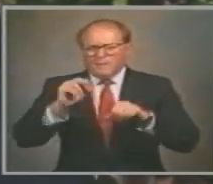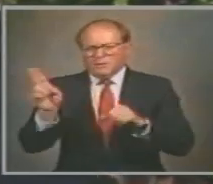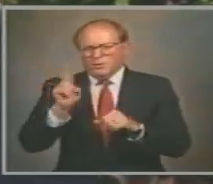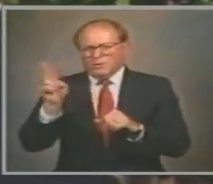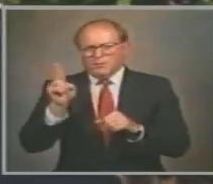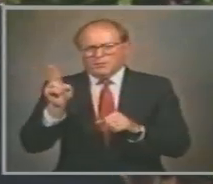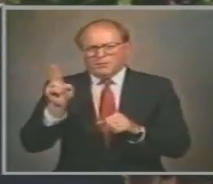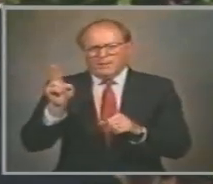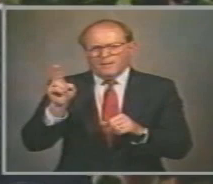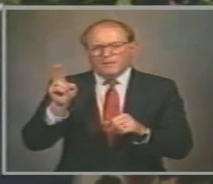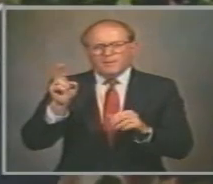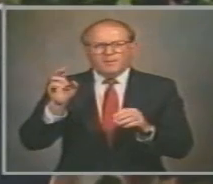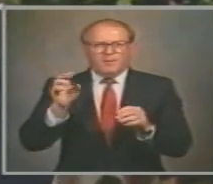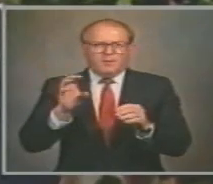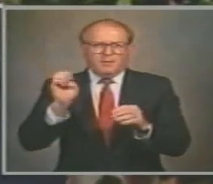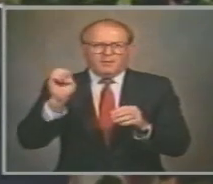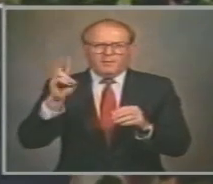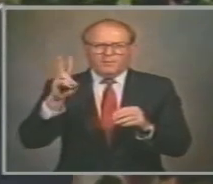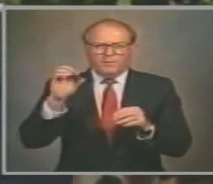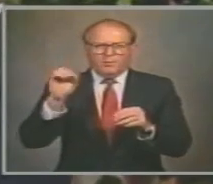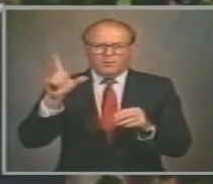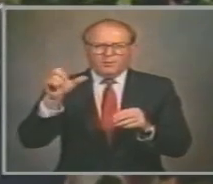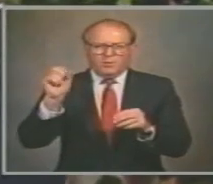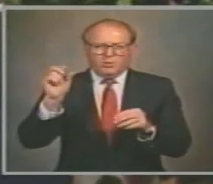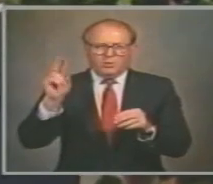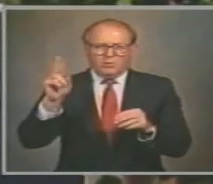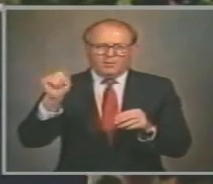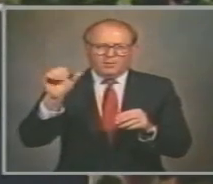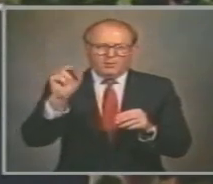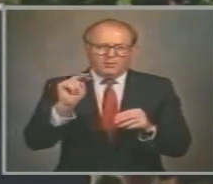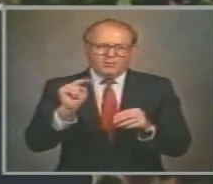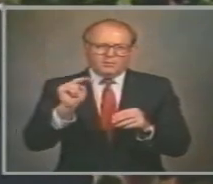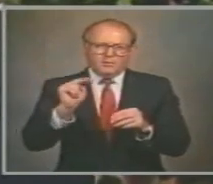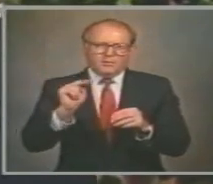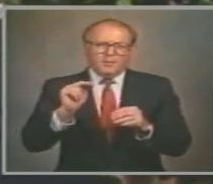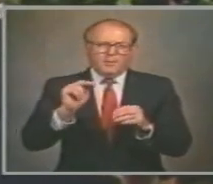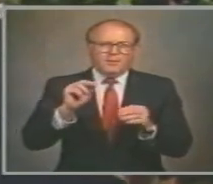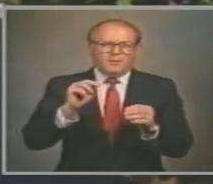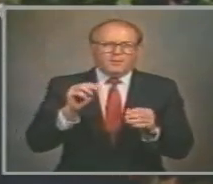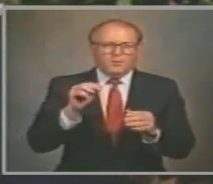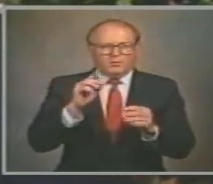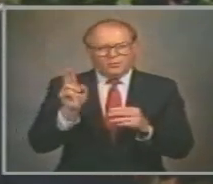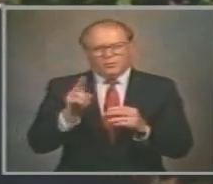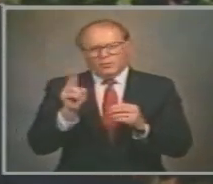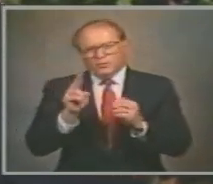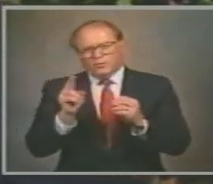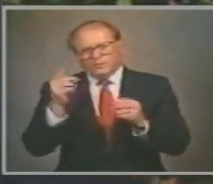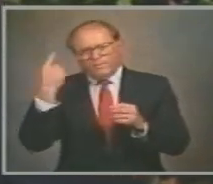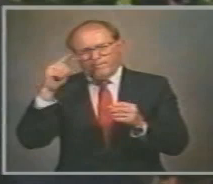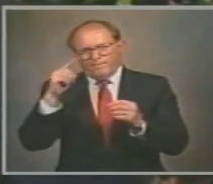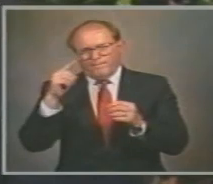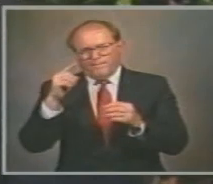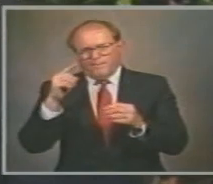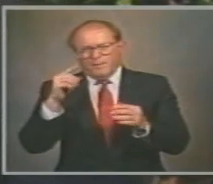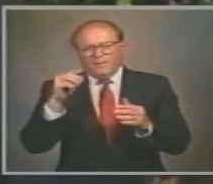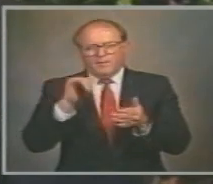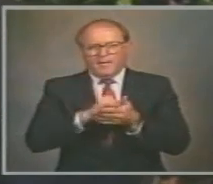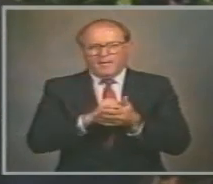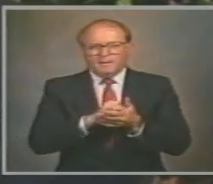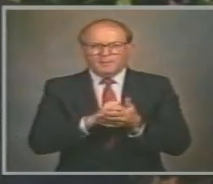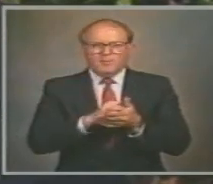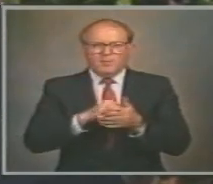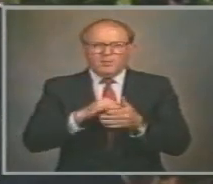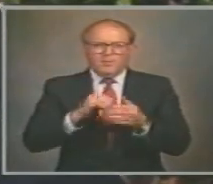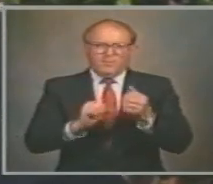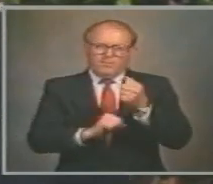evolution to mean limited changes in nature, there's no problem. But if evolution is taken to mean that based